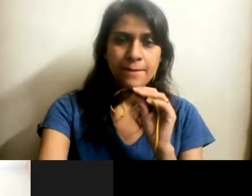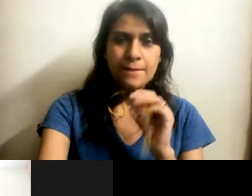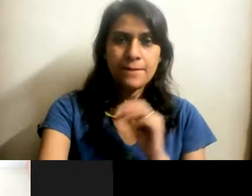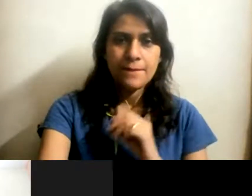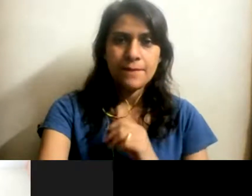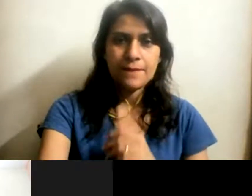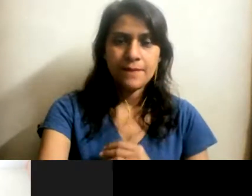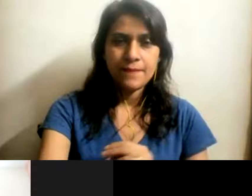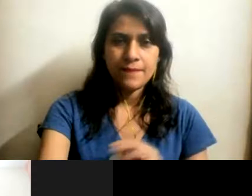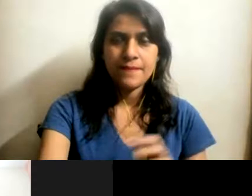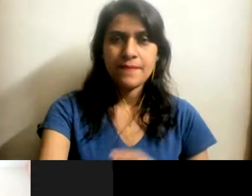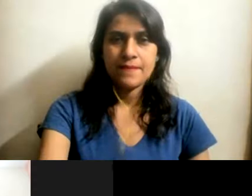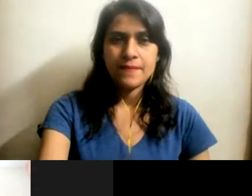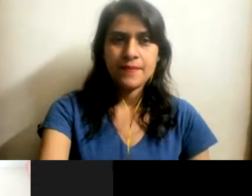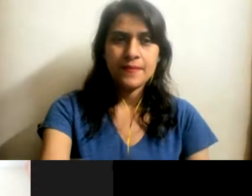Uh,